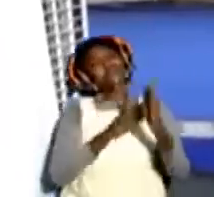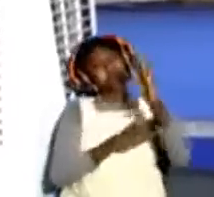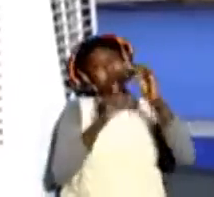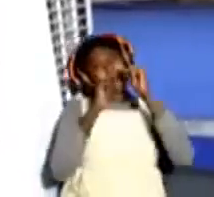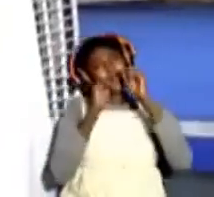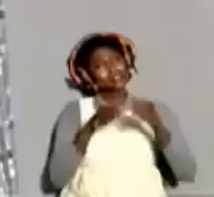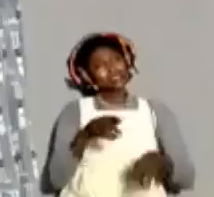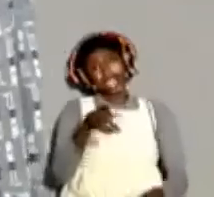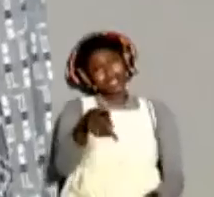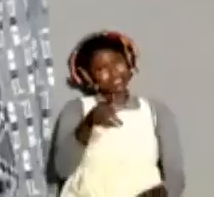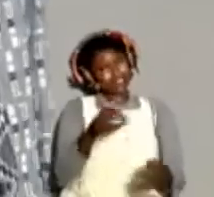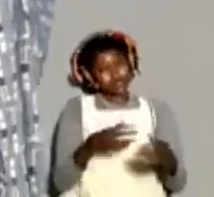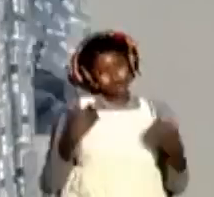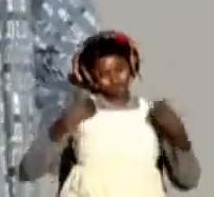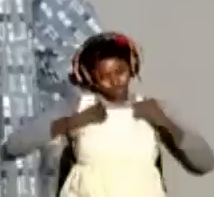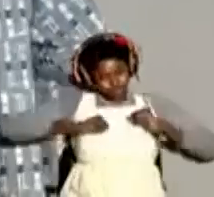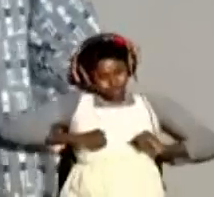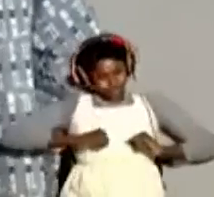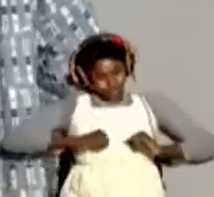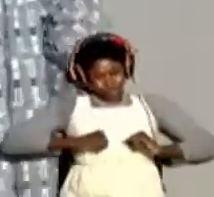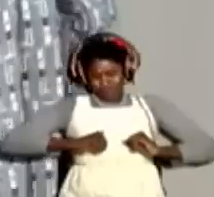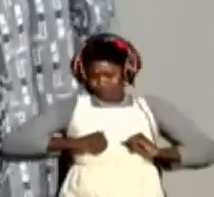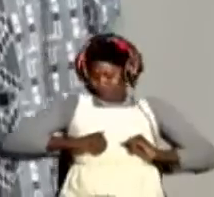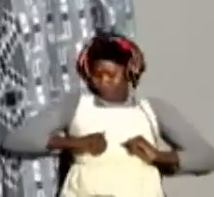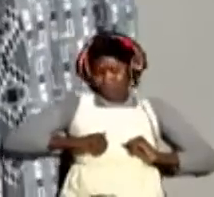bless you. God, this kind of suit.